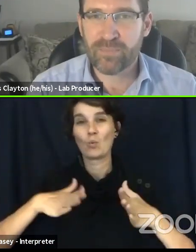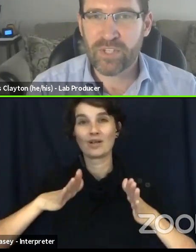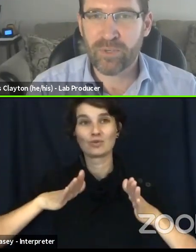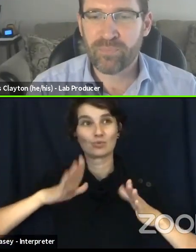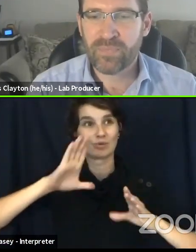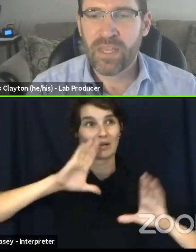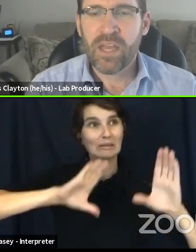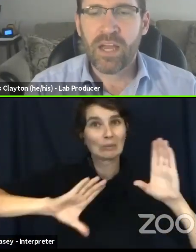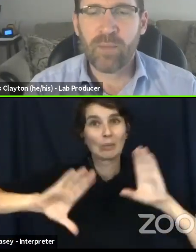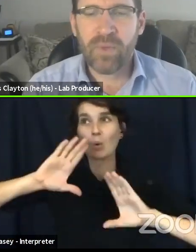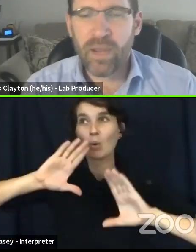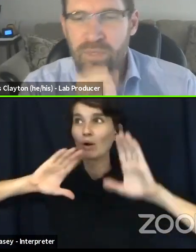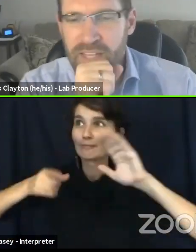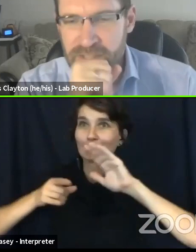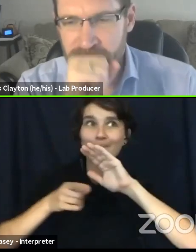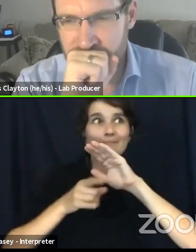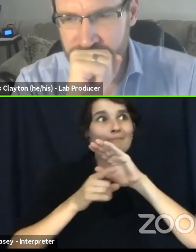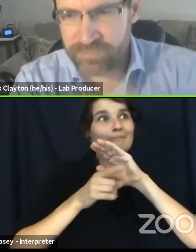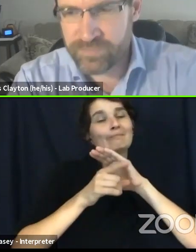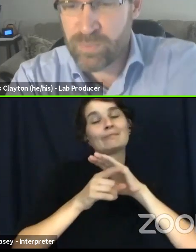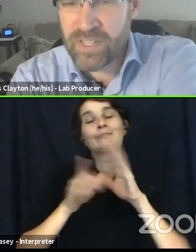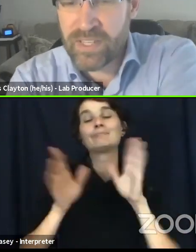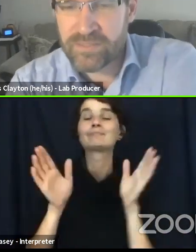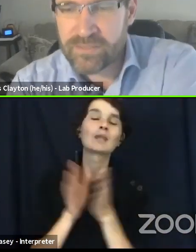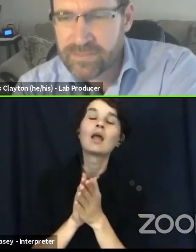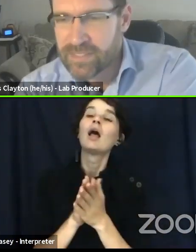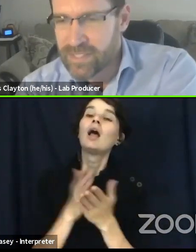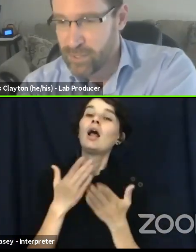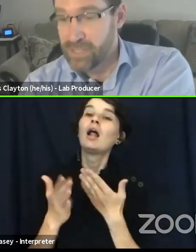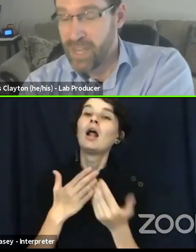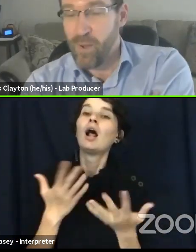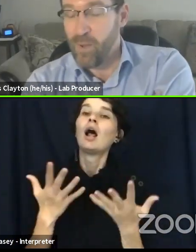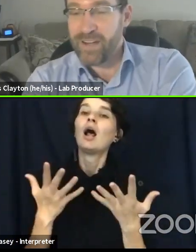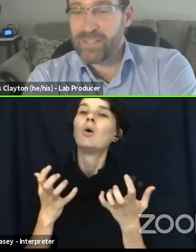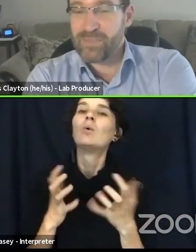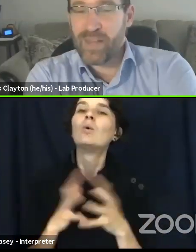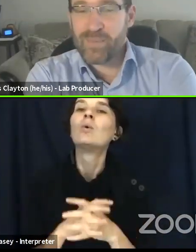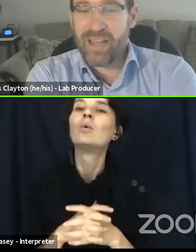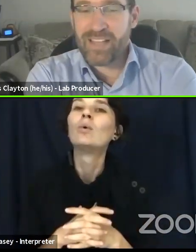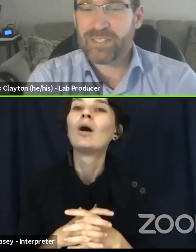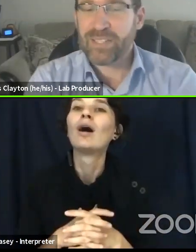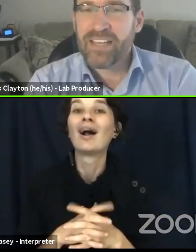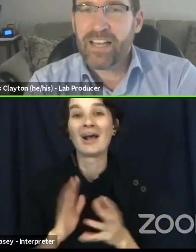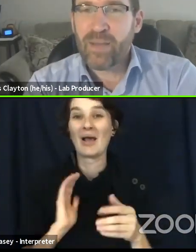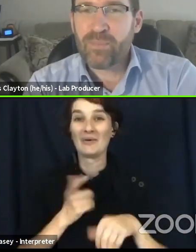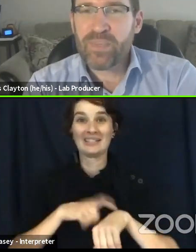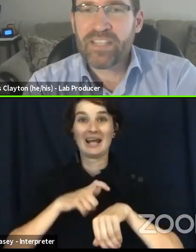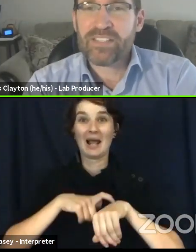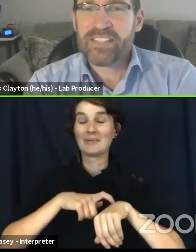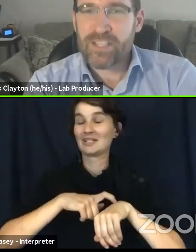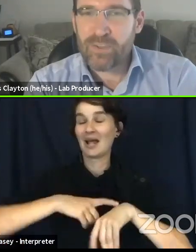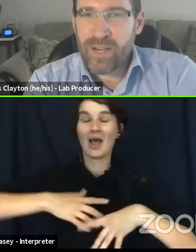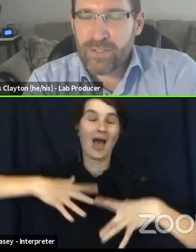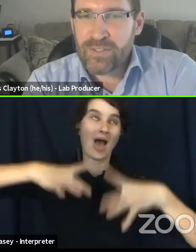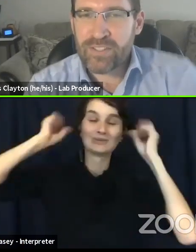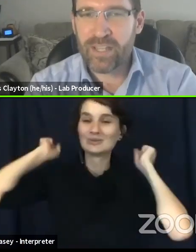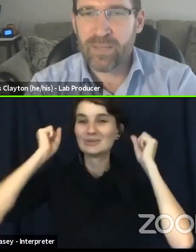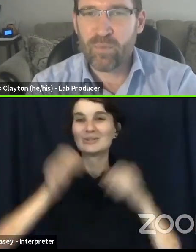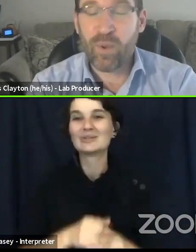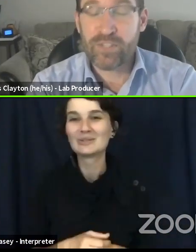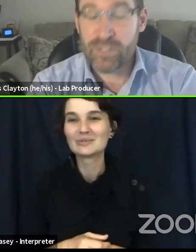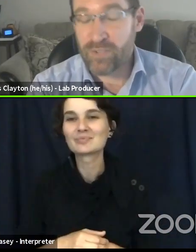after. So I would like to, speaking as our time already is flying past, speaking to stage